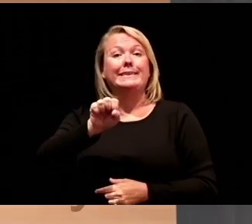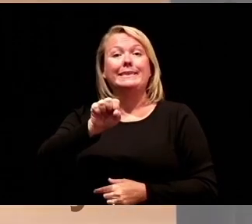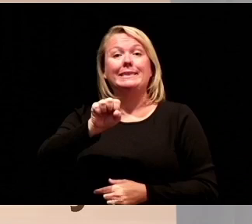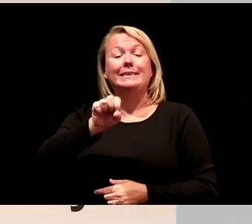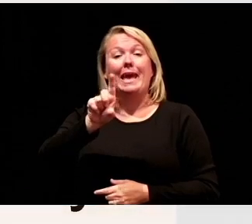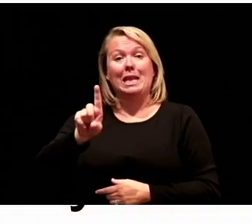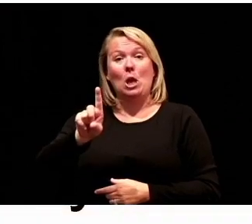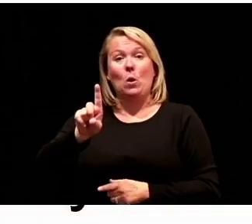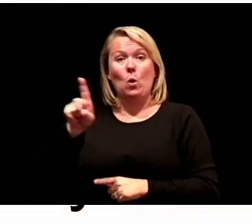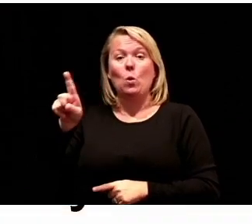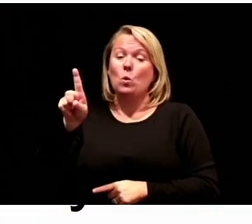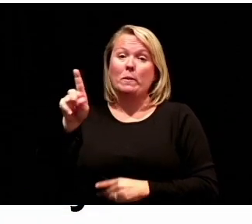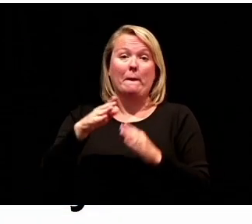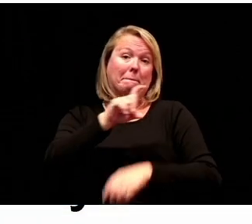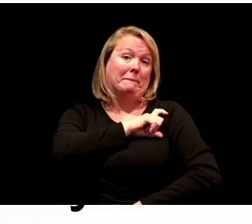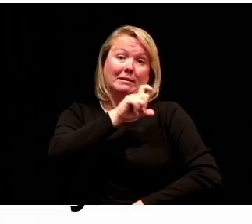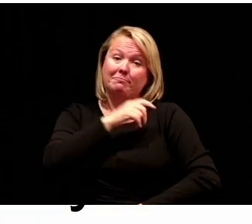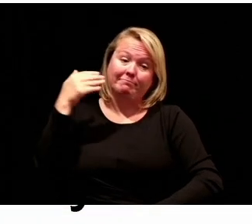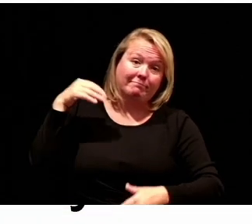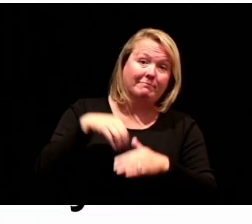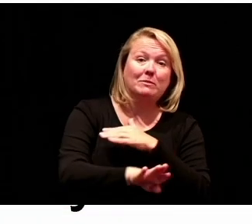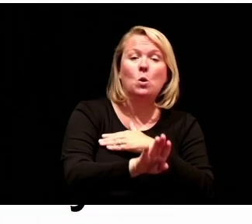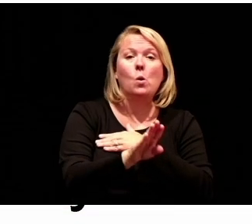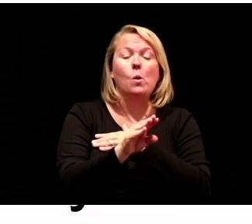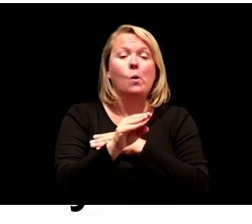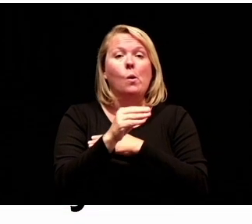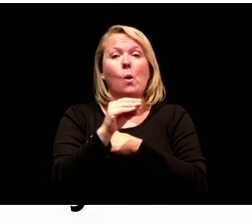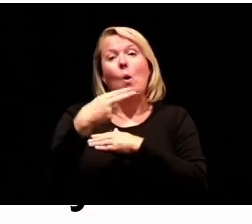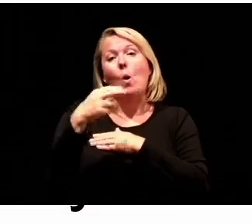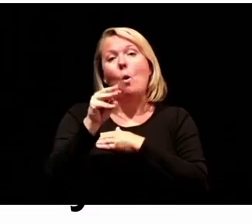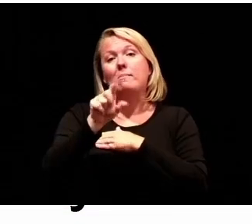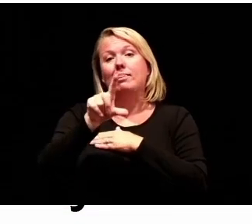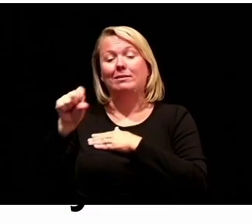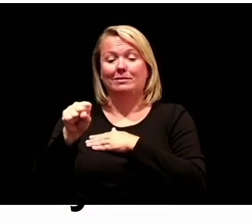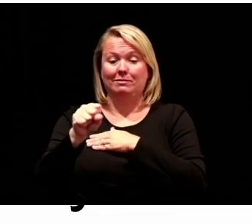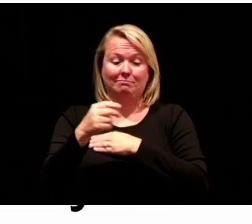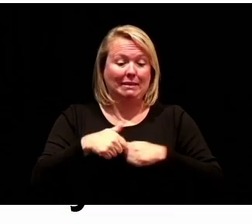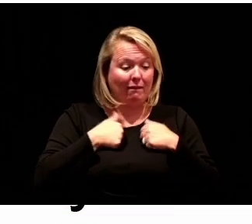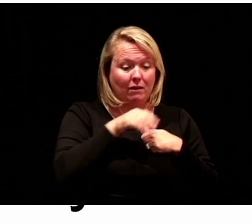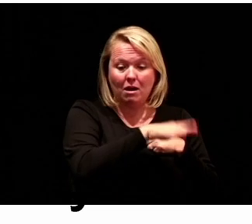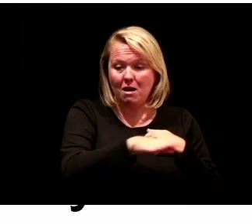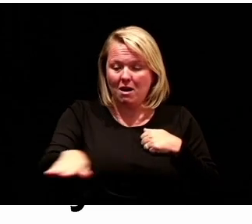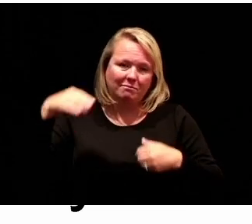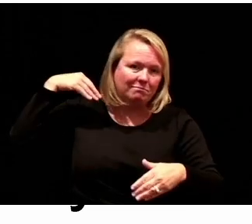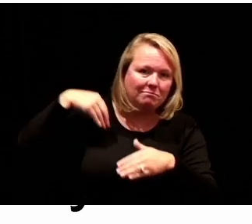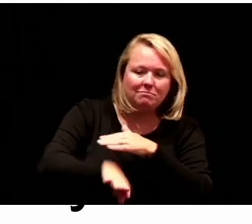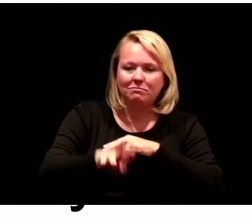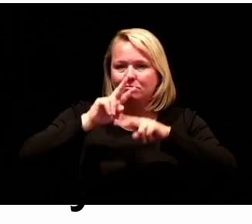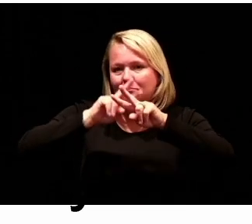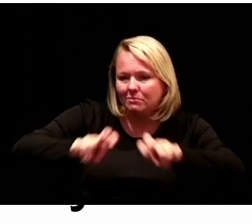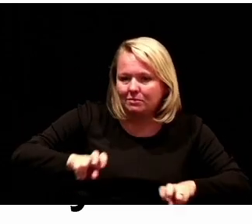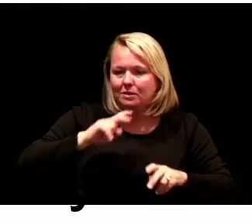And the problem is aggravated by the fact that there's this kind of a negative feedback